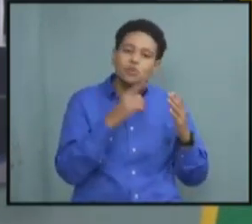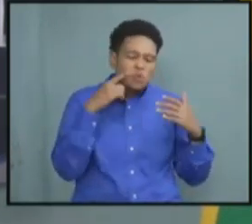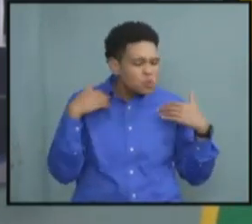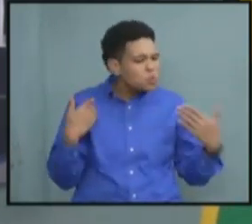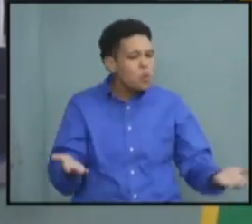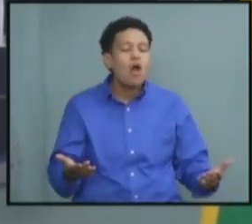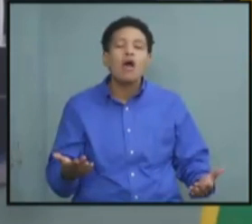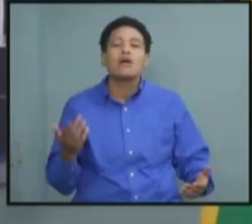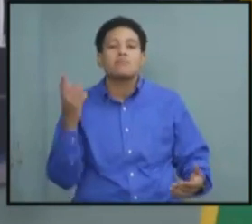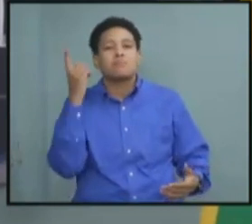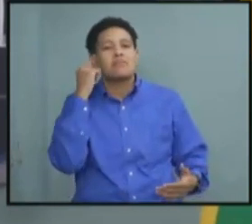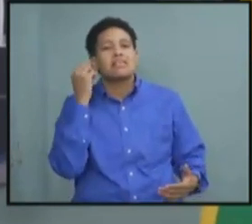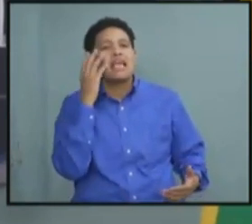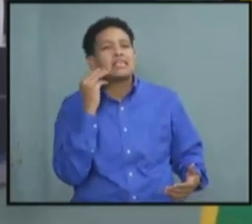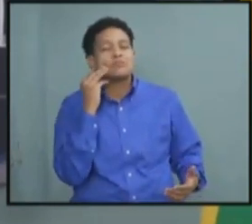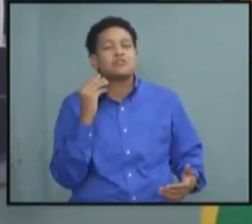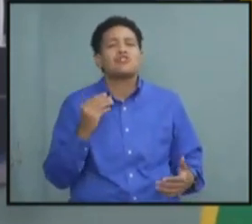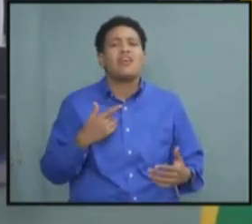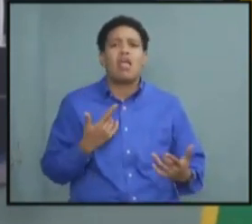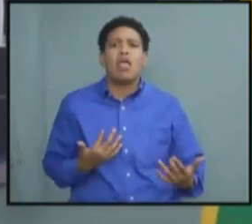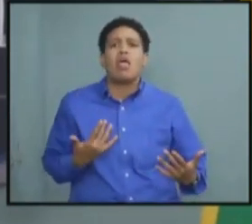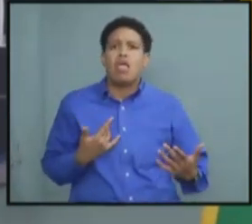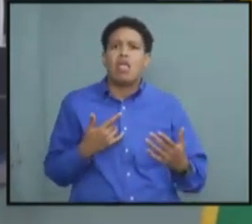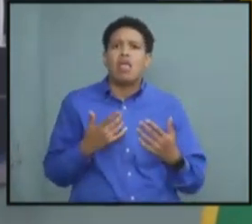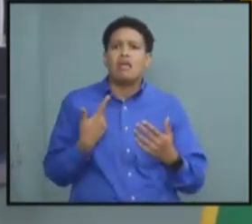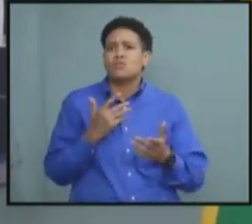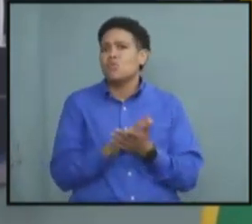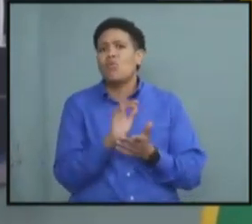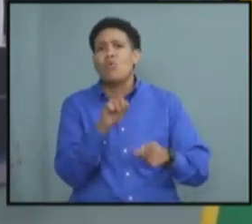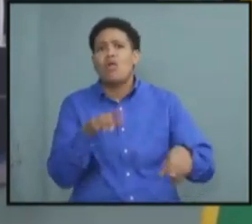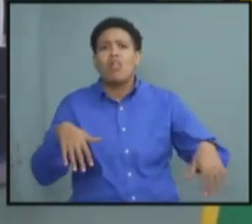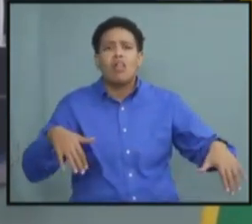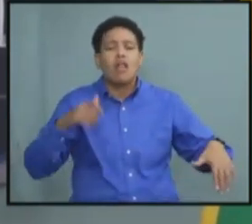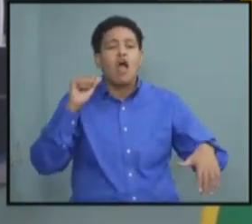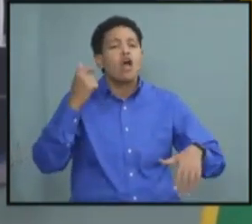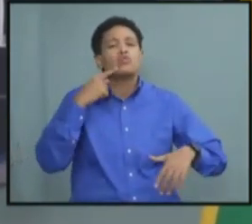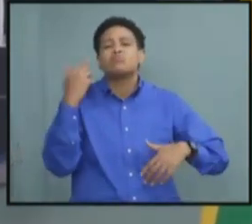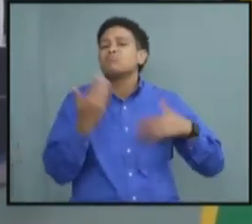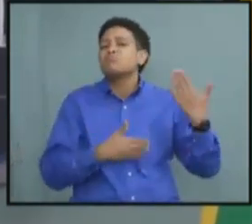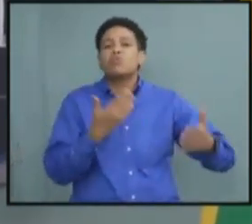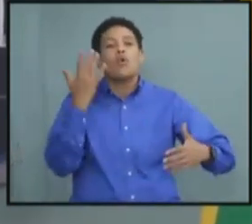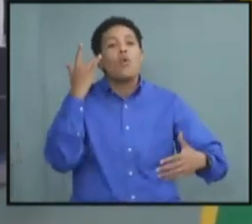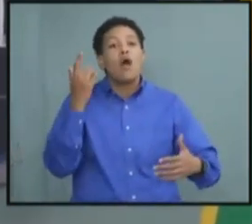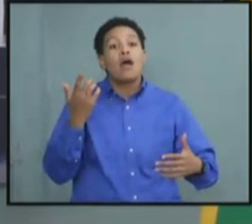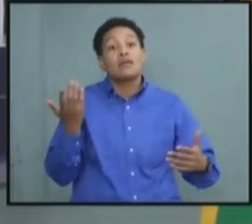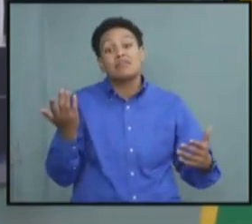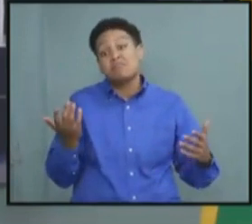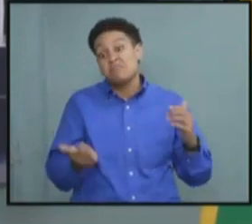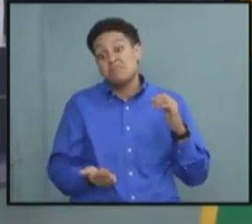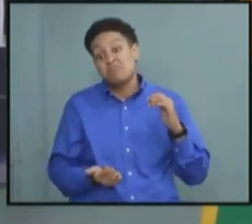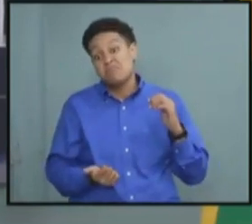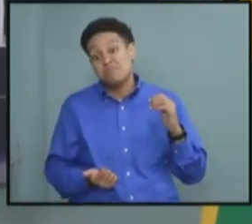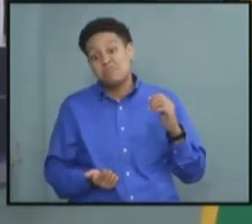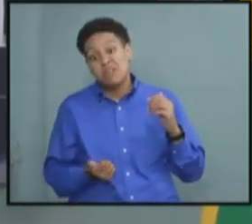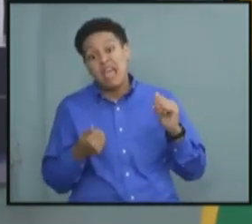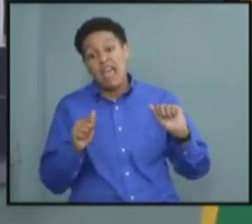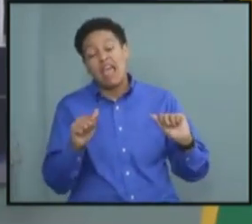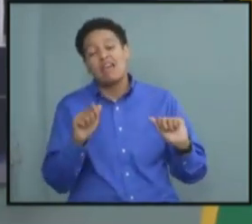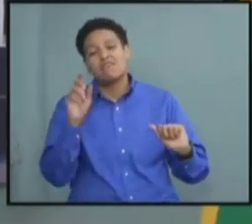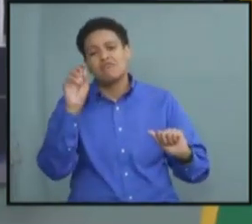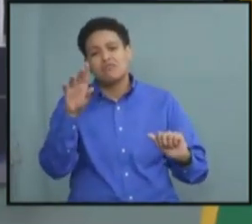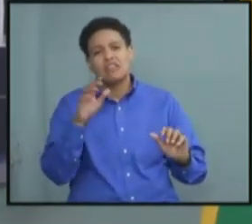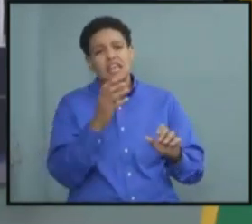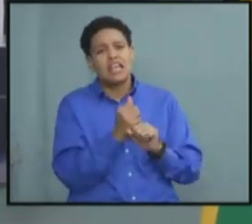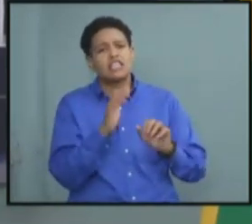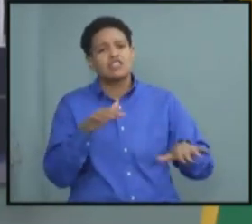they experienced, and others who feel that we should proceed because in great part effort was made to